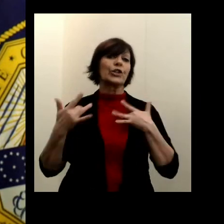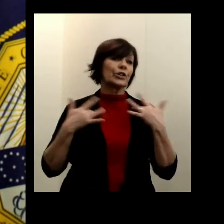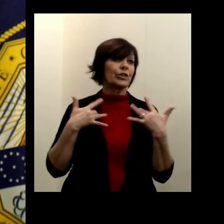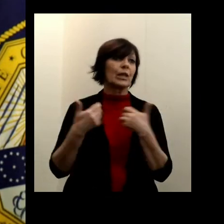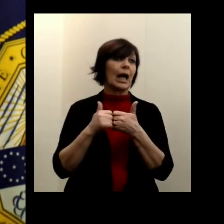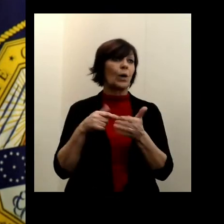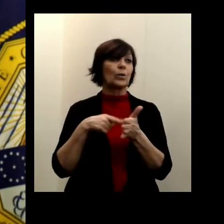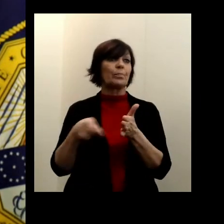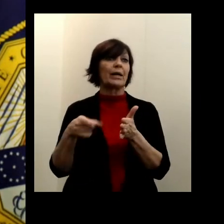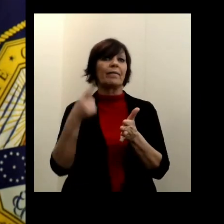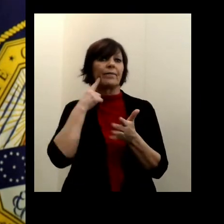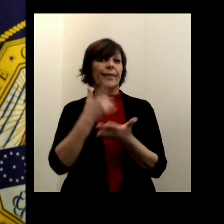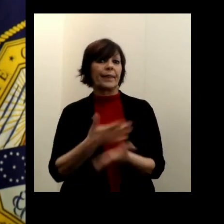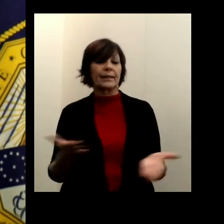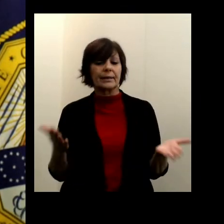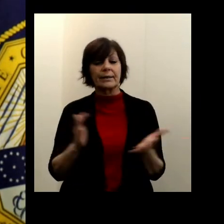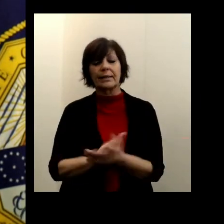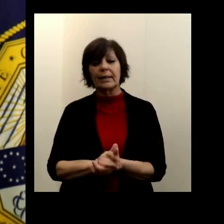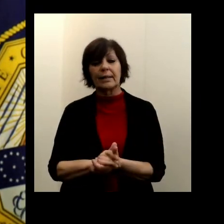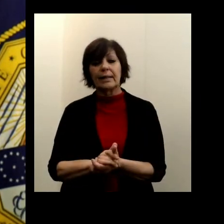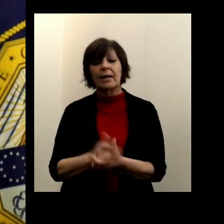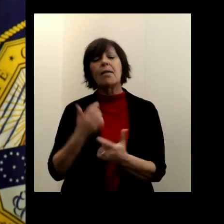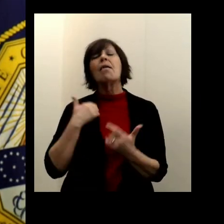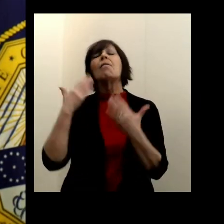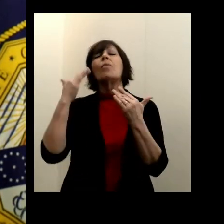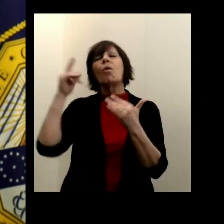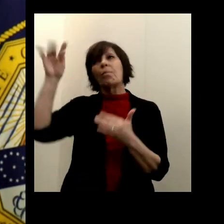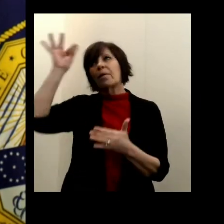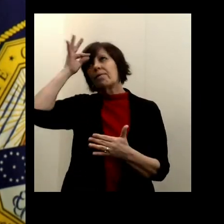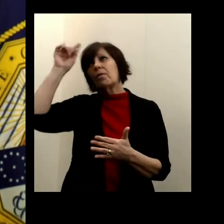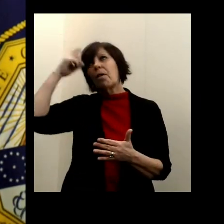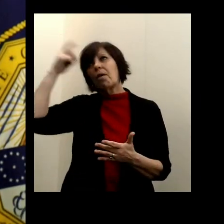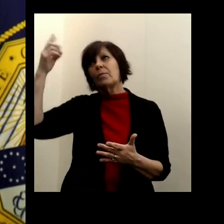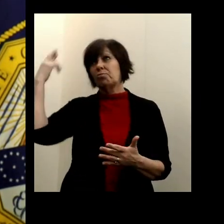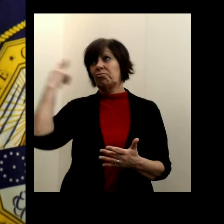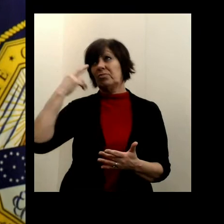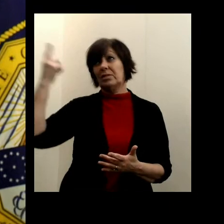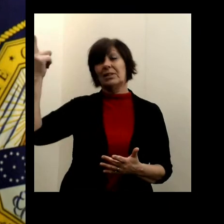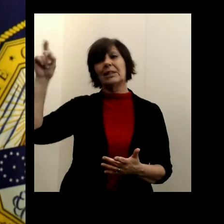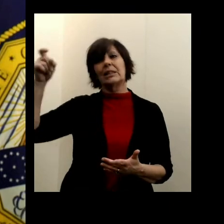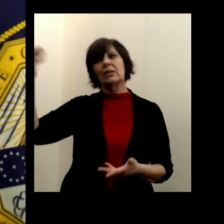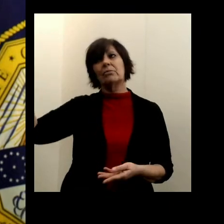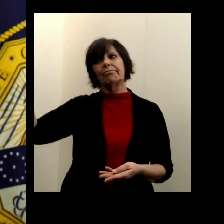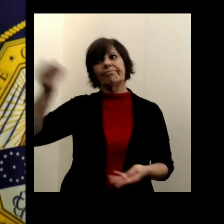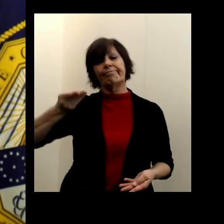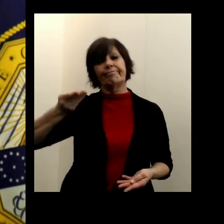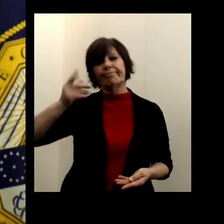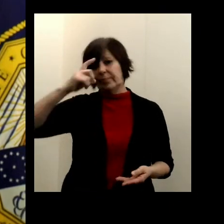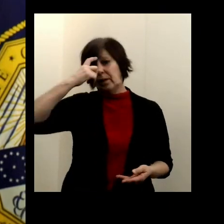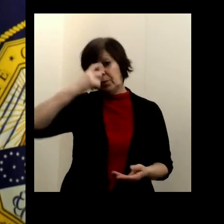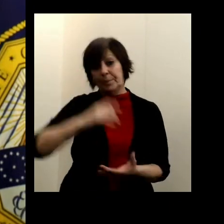going to pay for things. And I'm hopeful that the federal government will realize they need to fund the front lines.